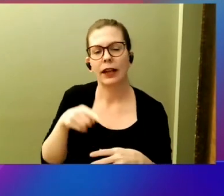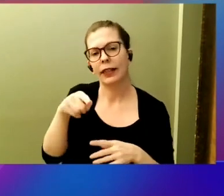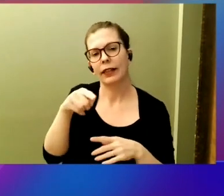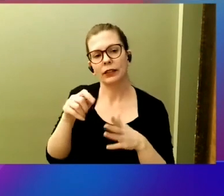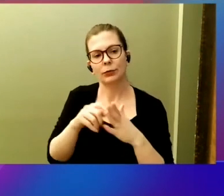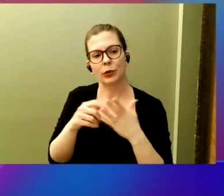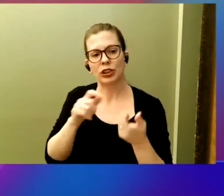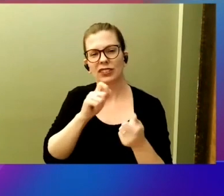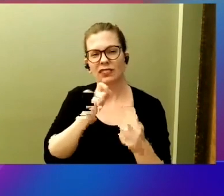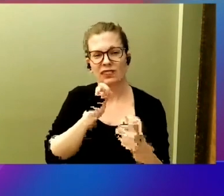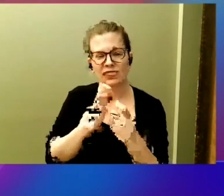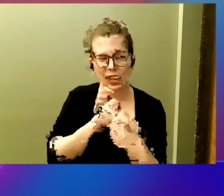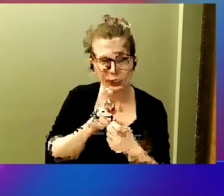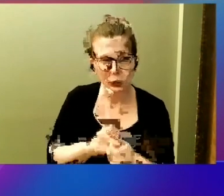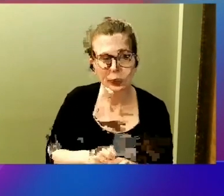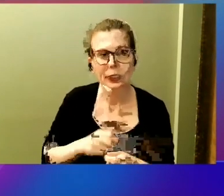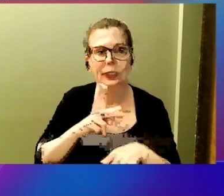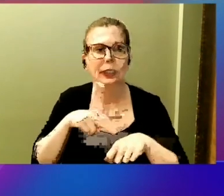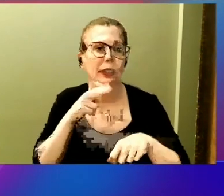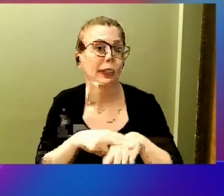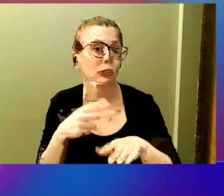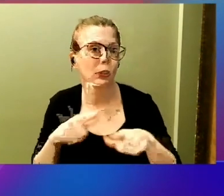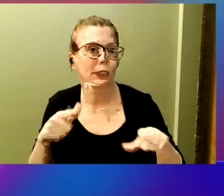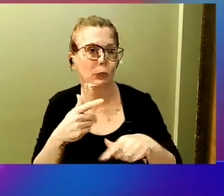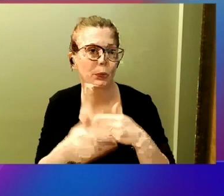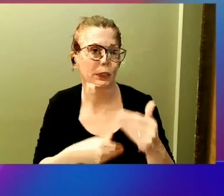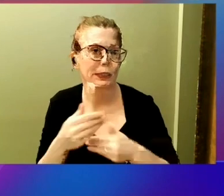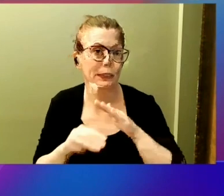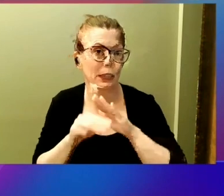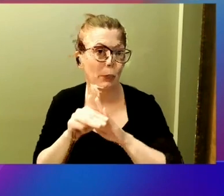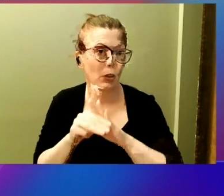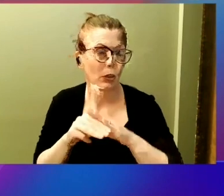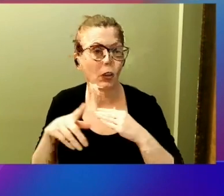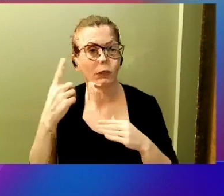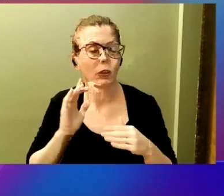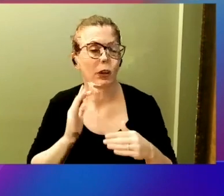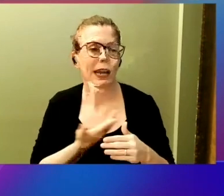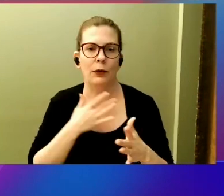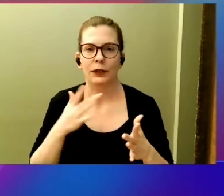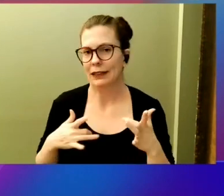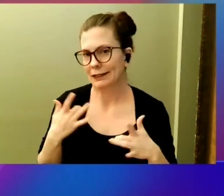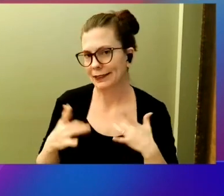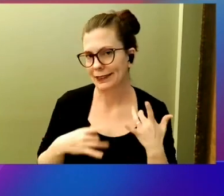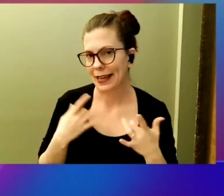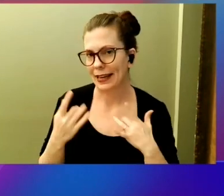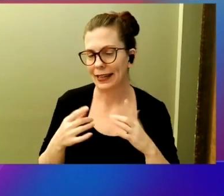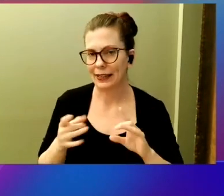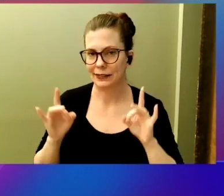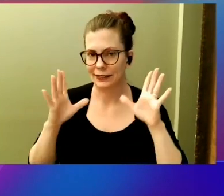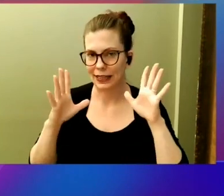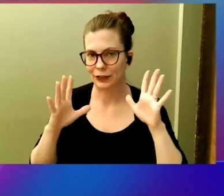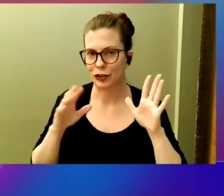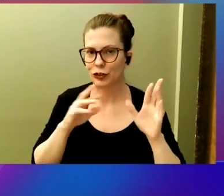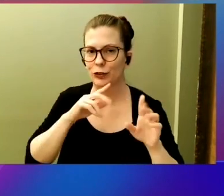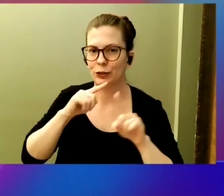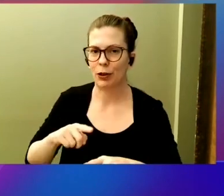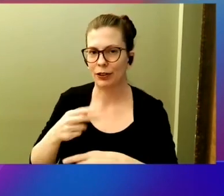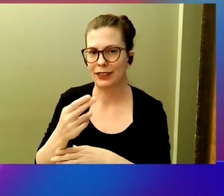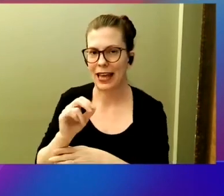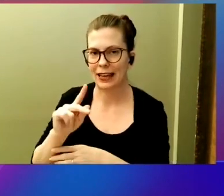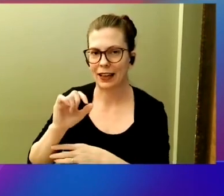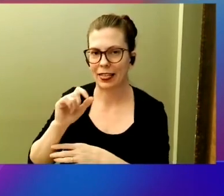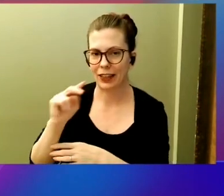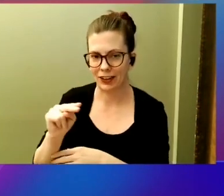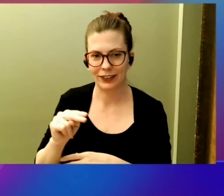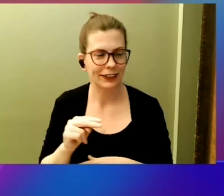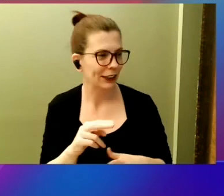a natural language processing model for our very exciting disaster response hackathon. Can you mentioned